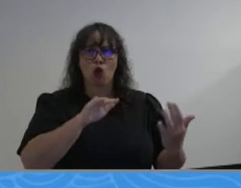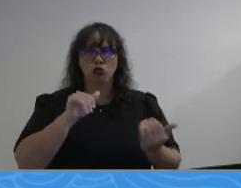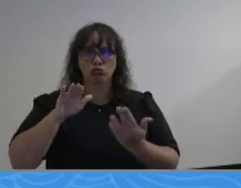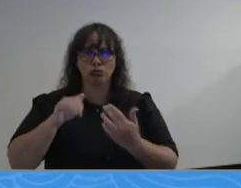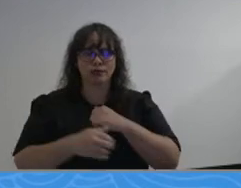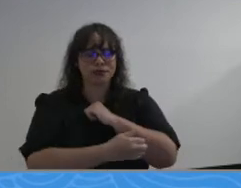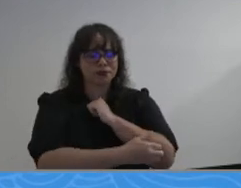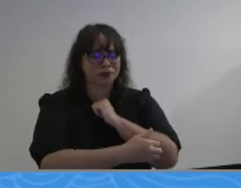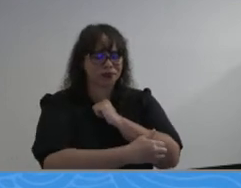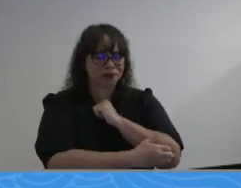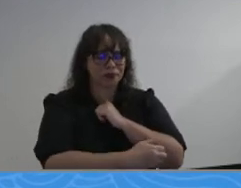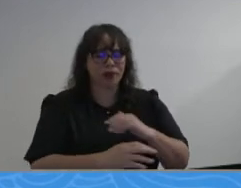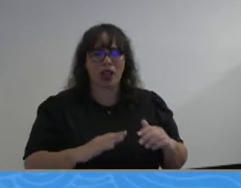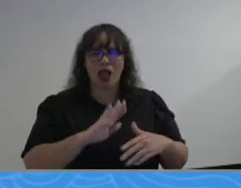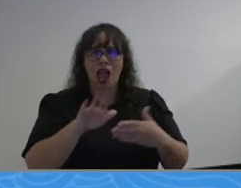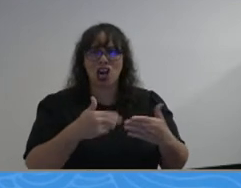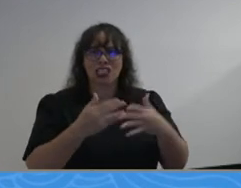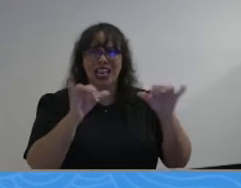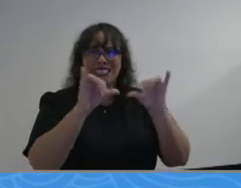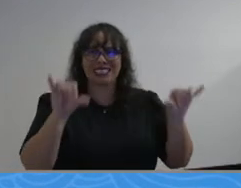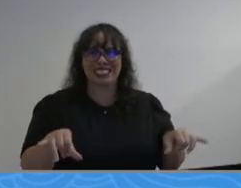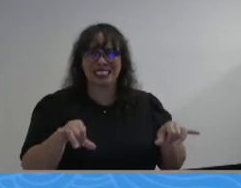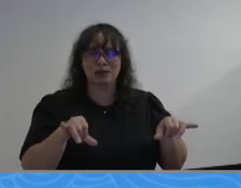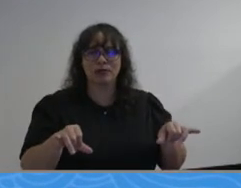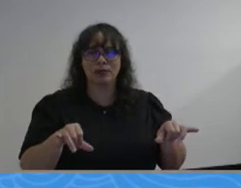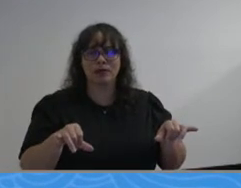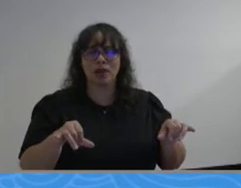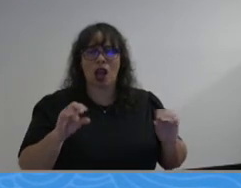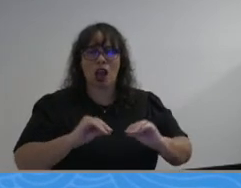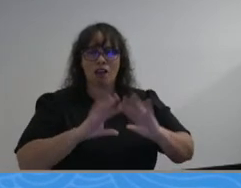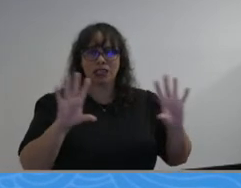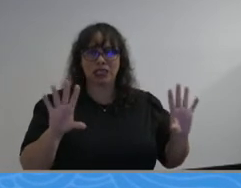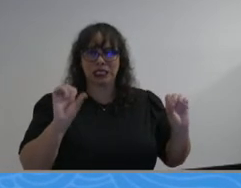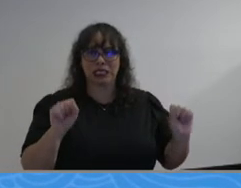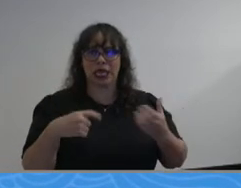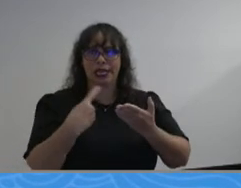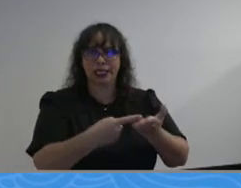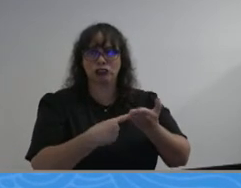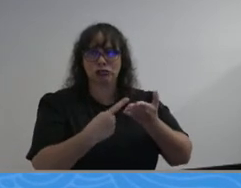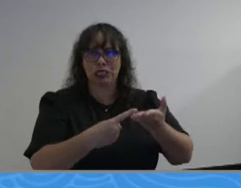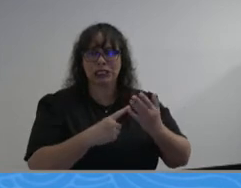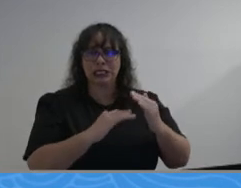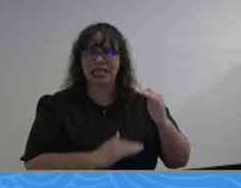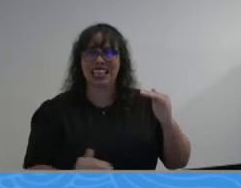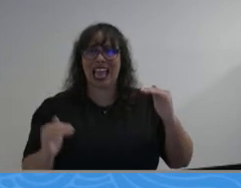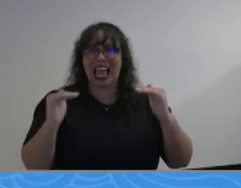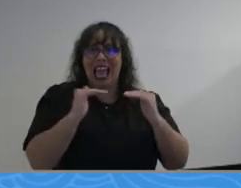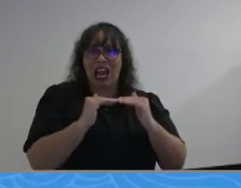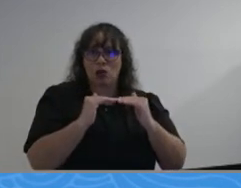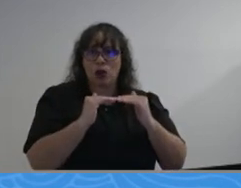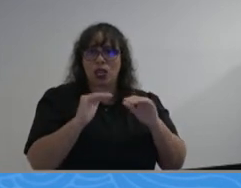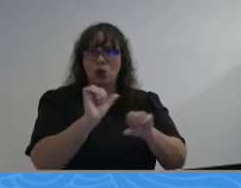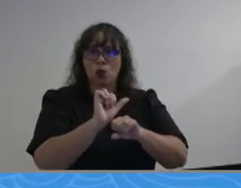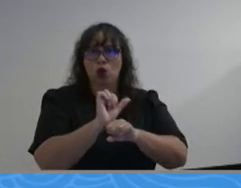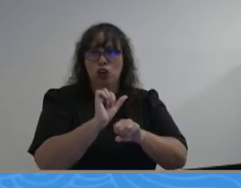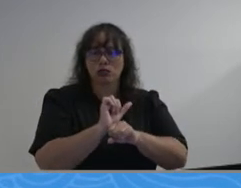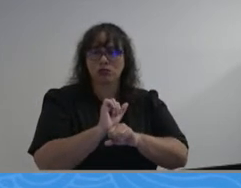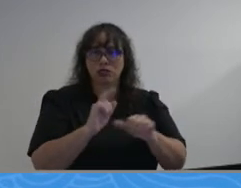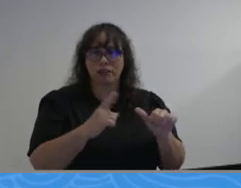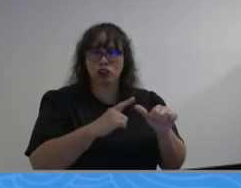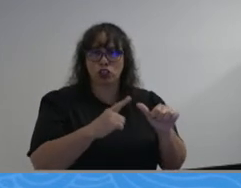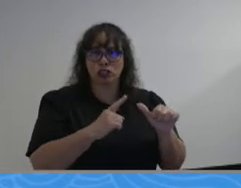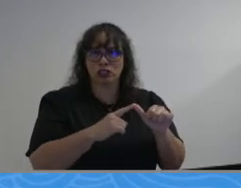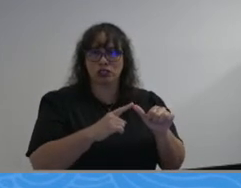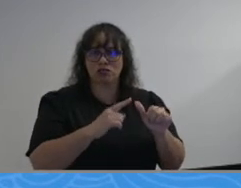how across our entire system, we can obviously address the equity work that's first and foremost in our agenda for next